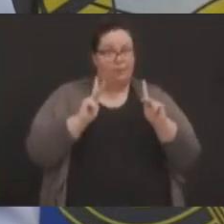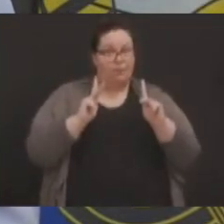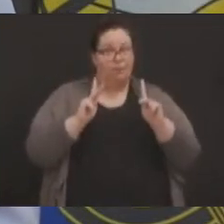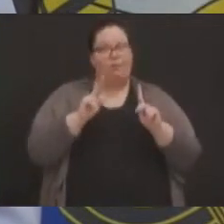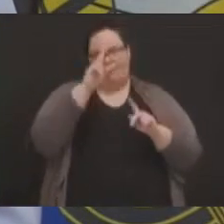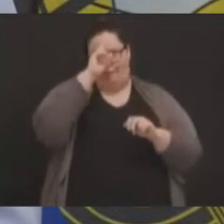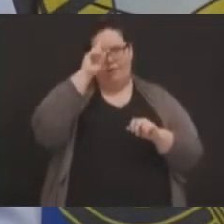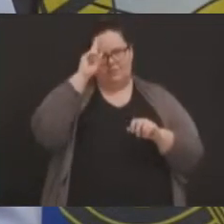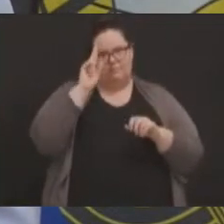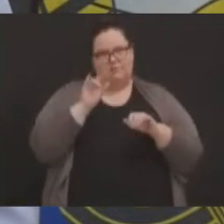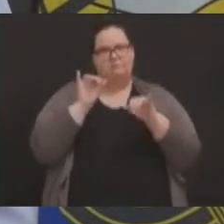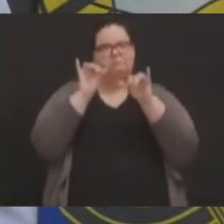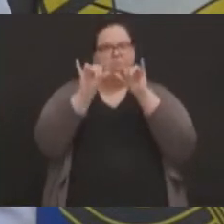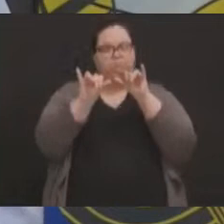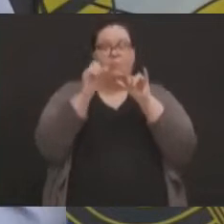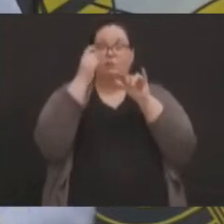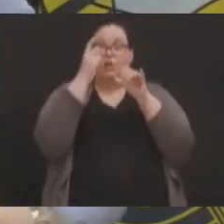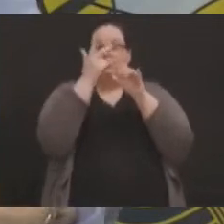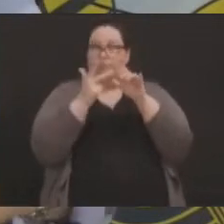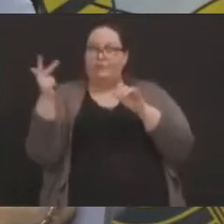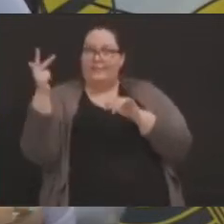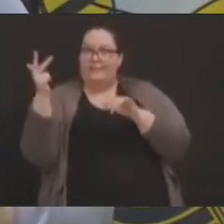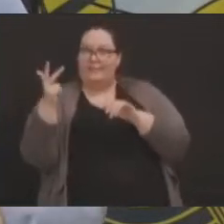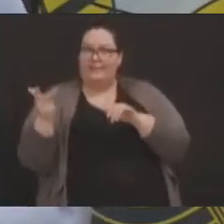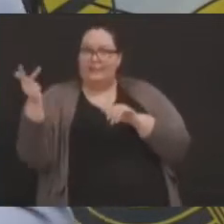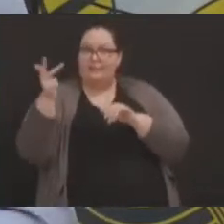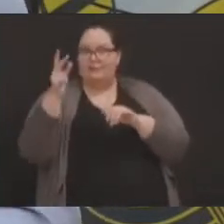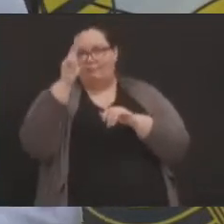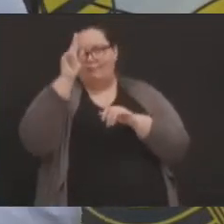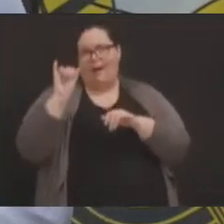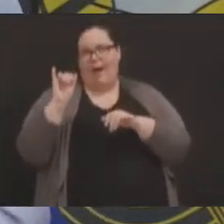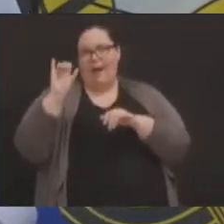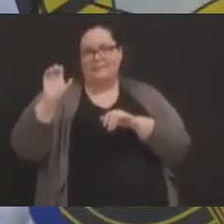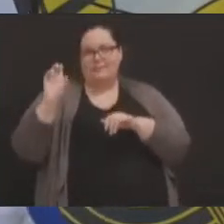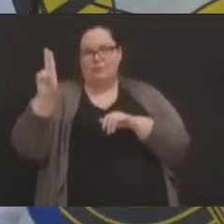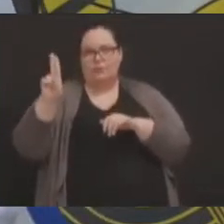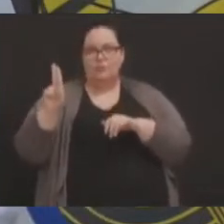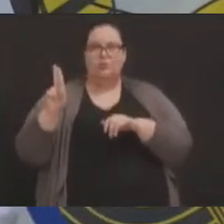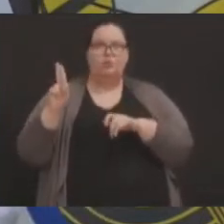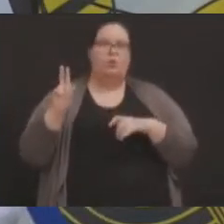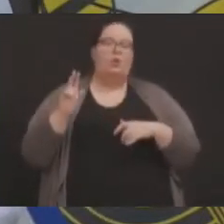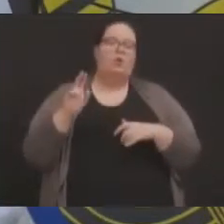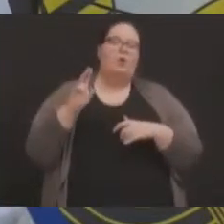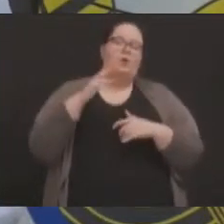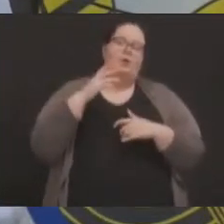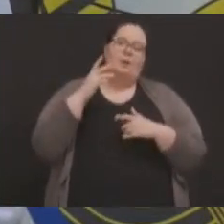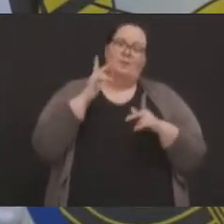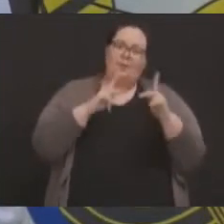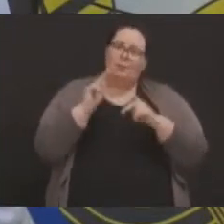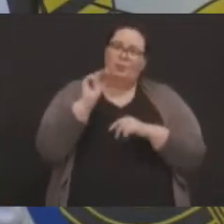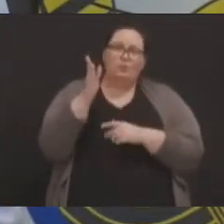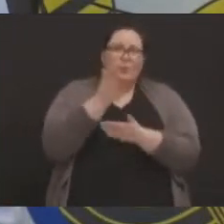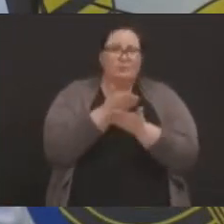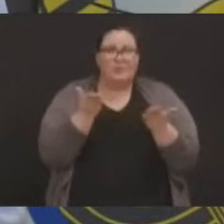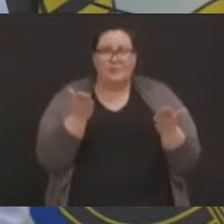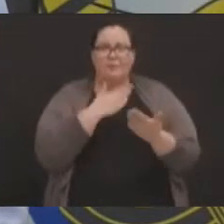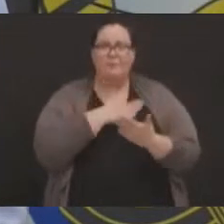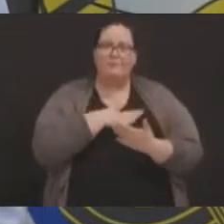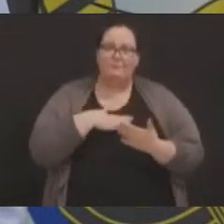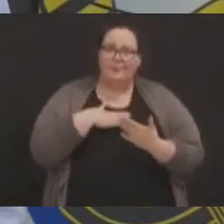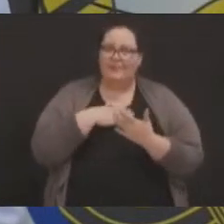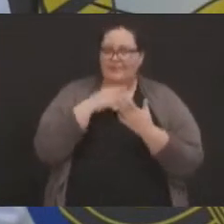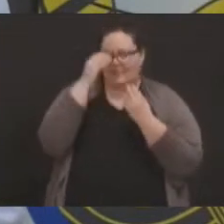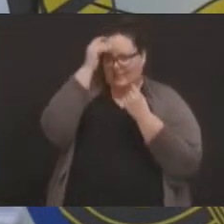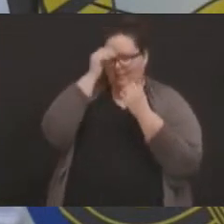and prayers today. The resurgence of COVID-19 cases across New Brunswick over the last month has been